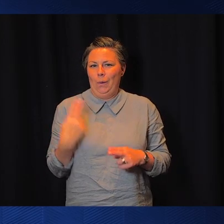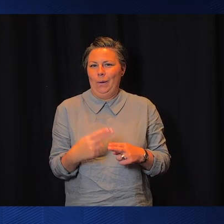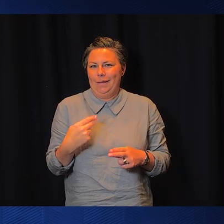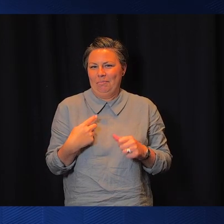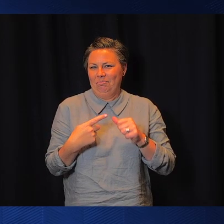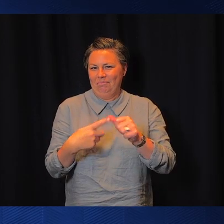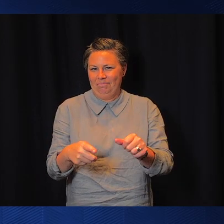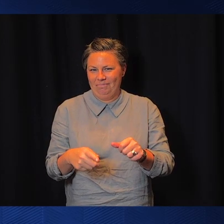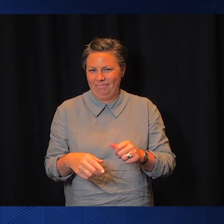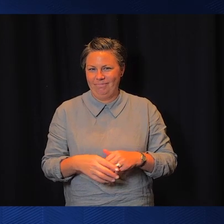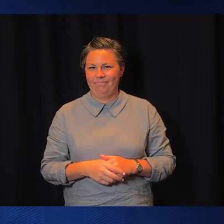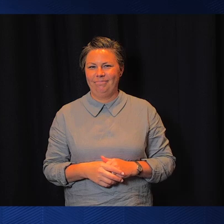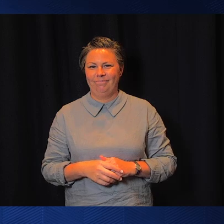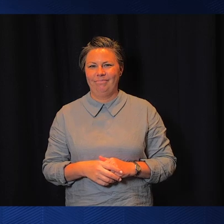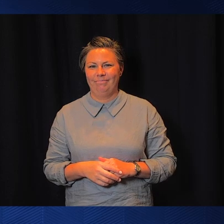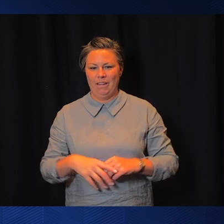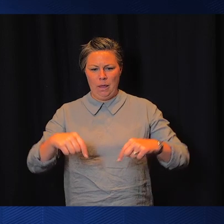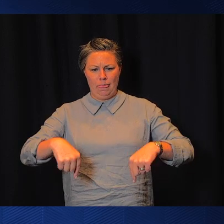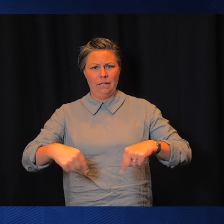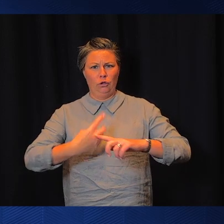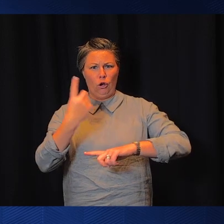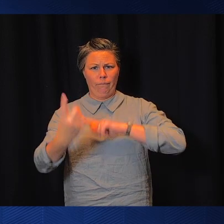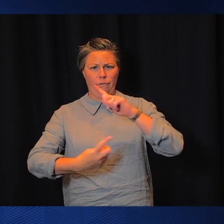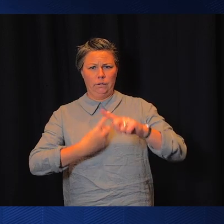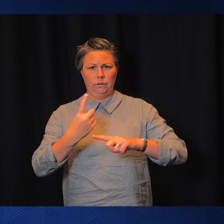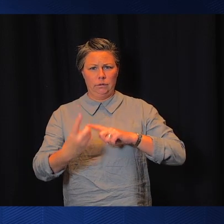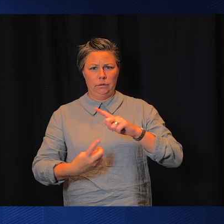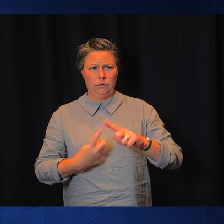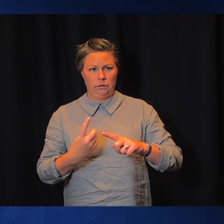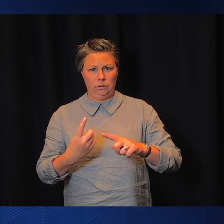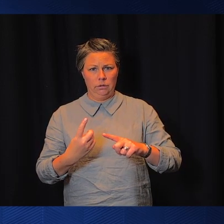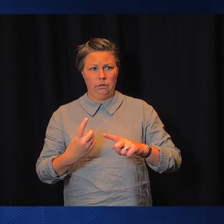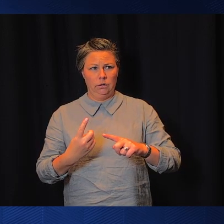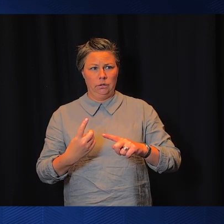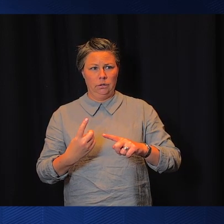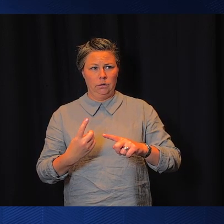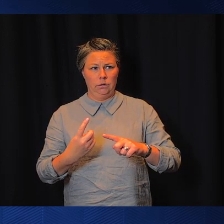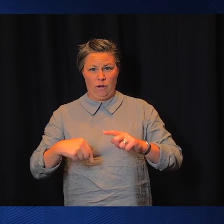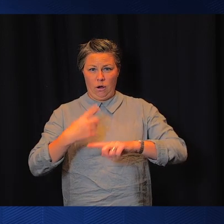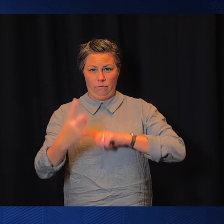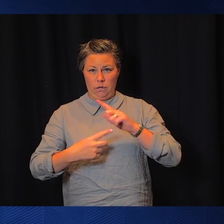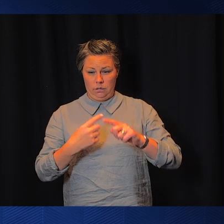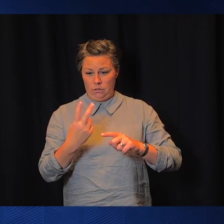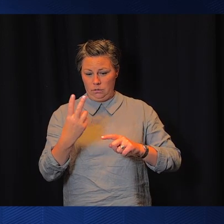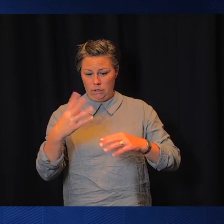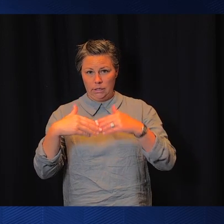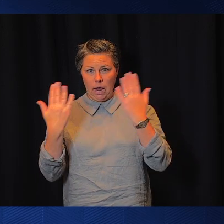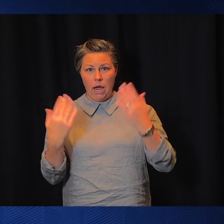Sarah. This huge conference, the civil society has 1 hour stakeholders meeting,